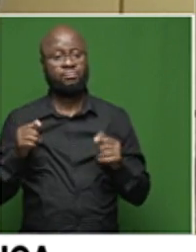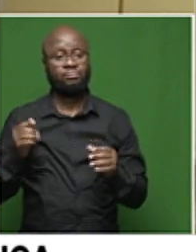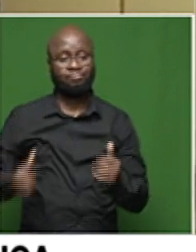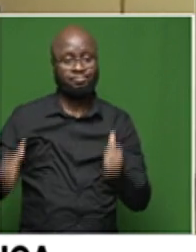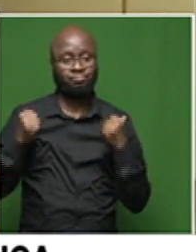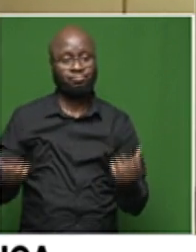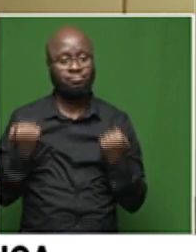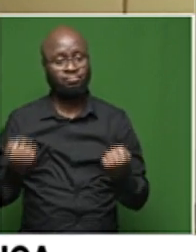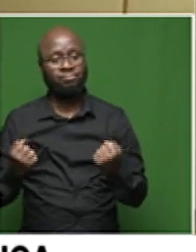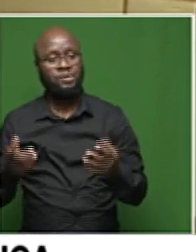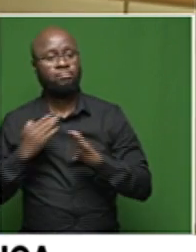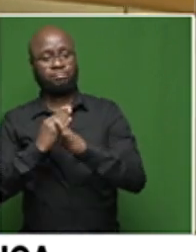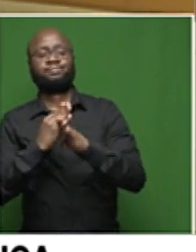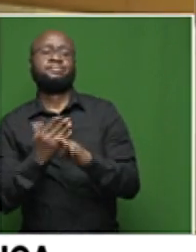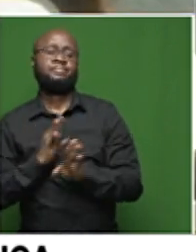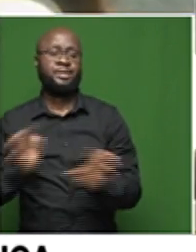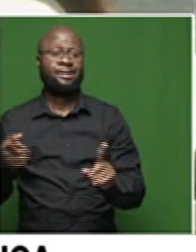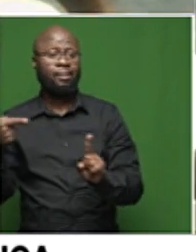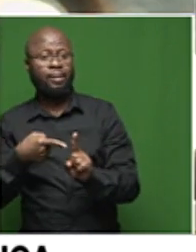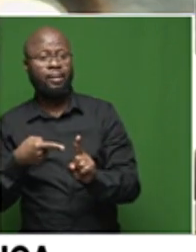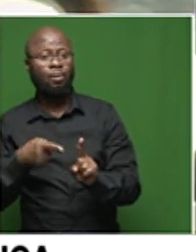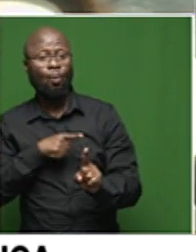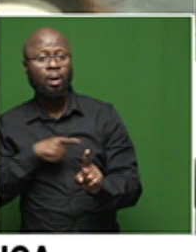because the aim here is to prevent